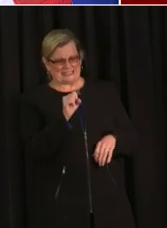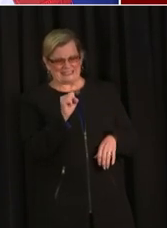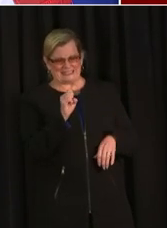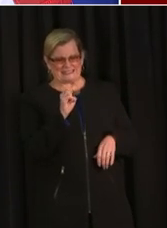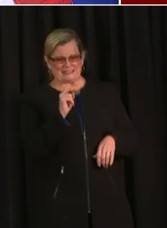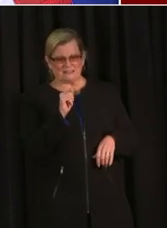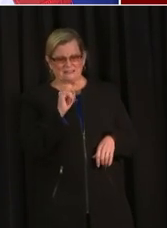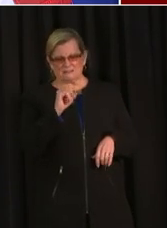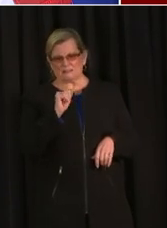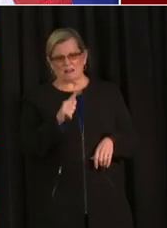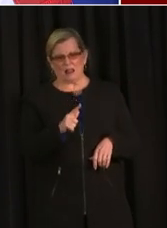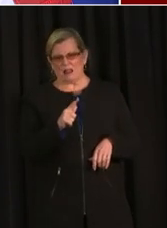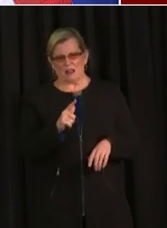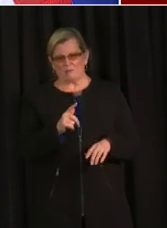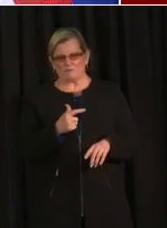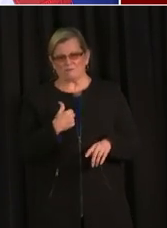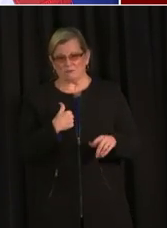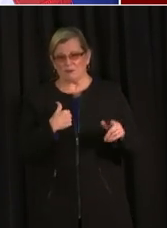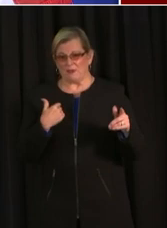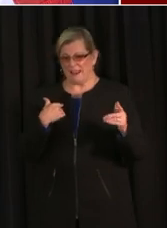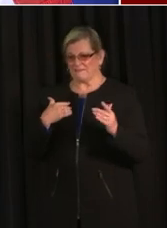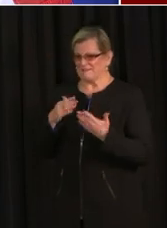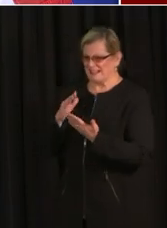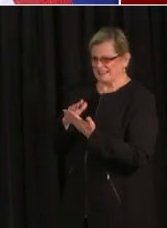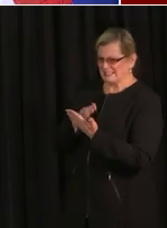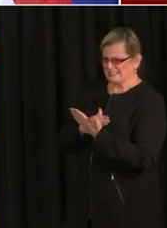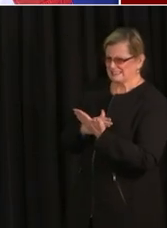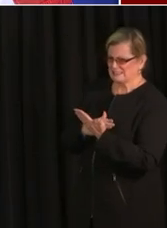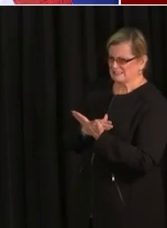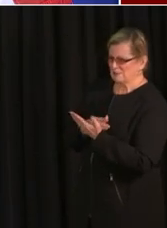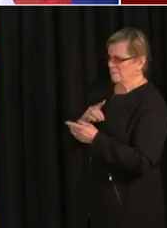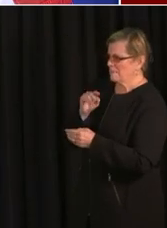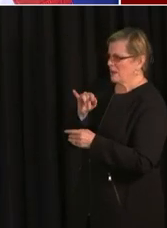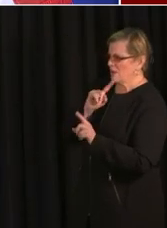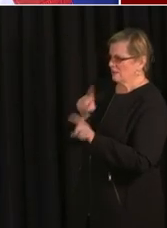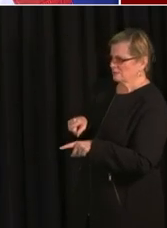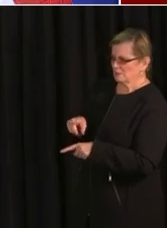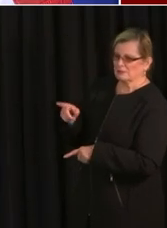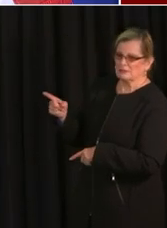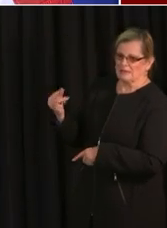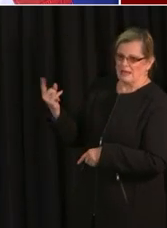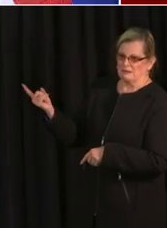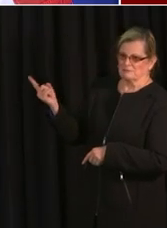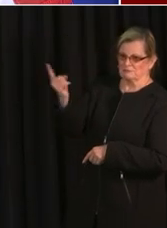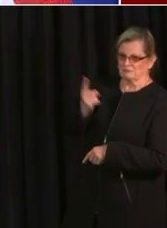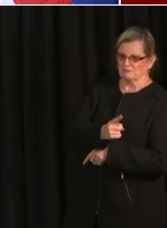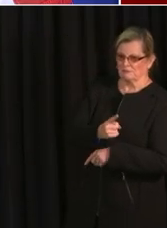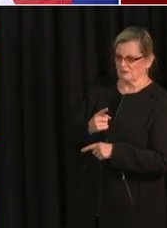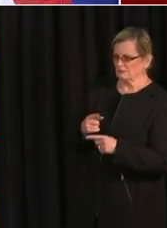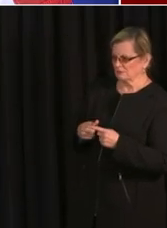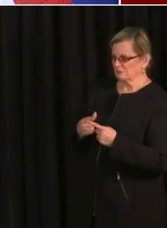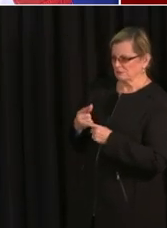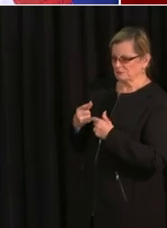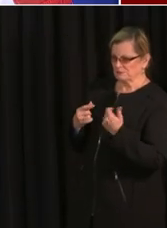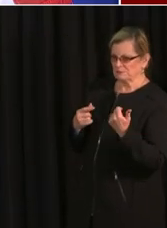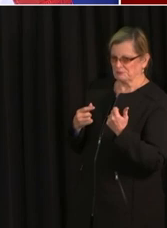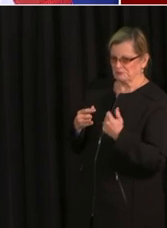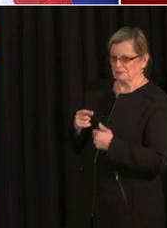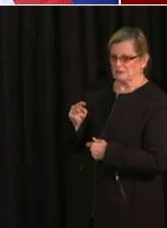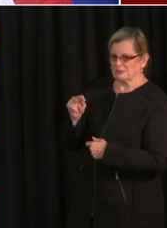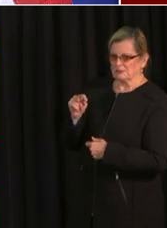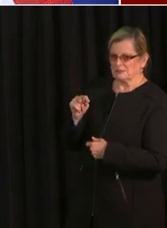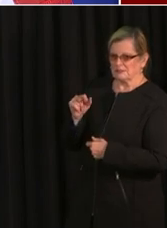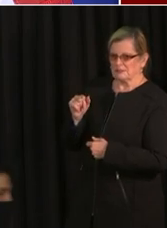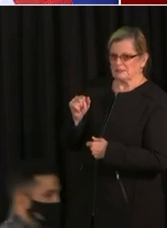list, and where's Tomas? Can you come? We, as you know, when we restricted